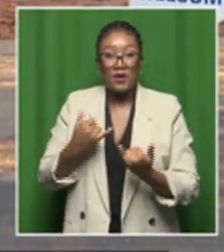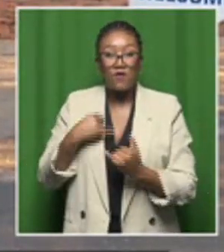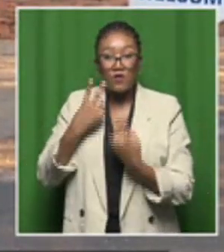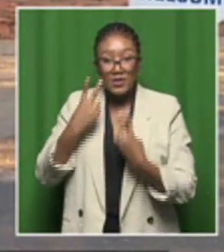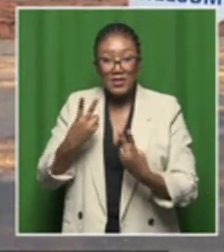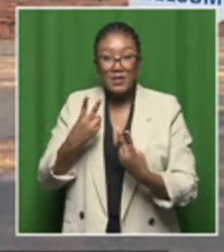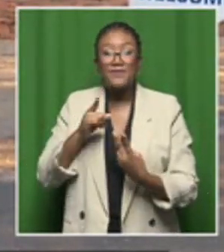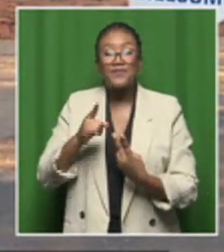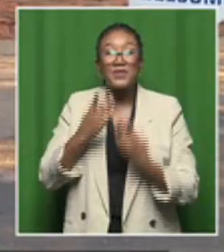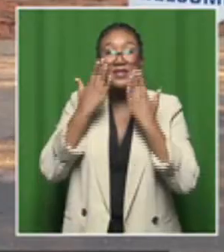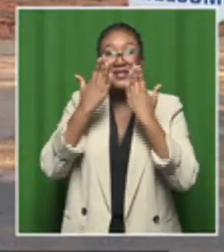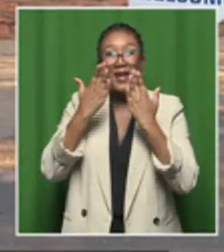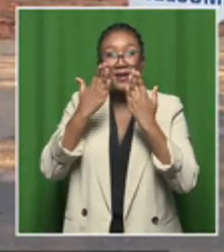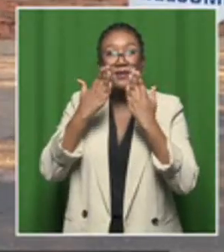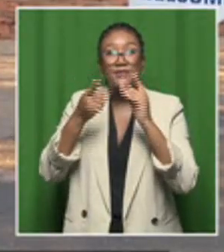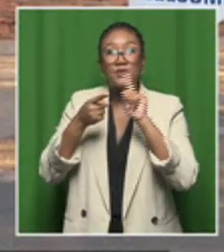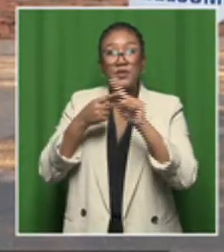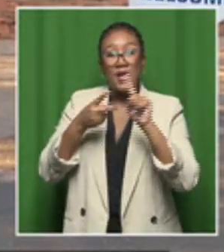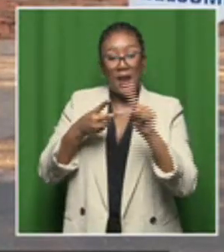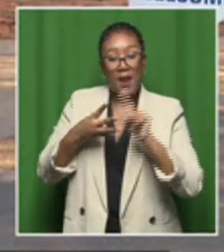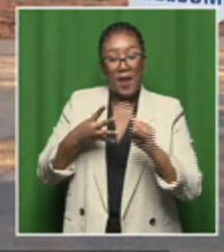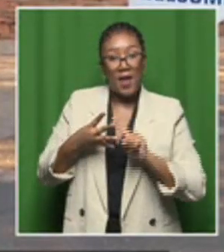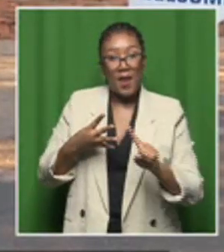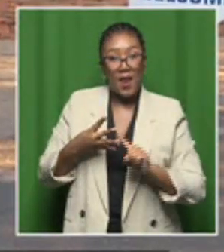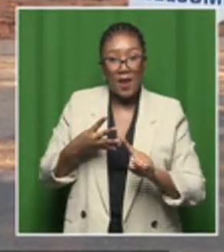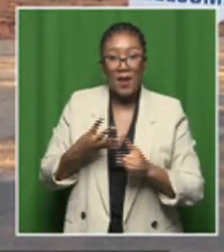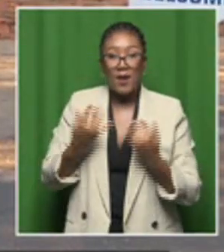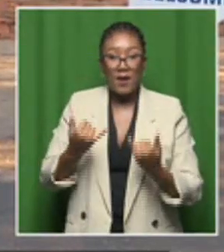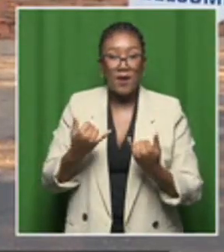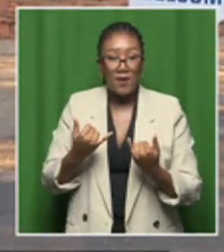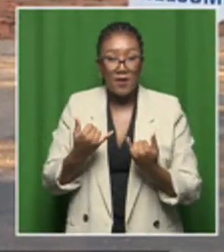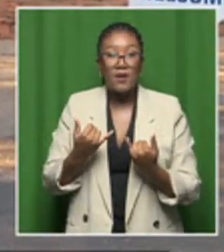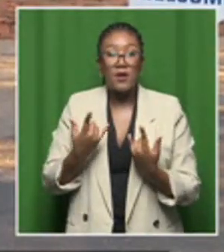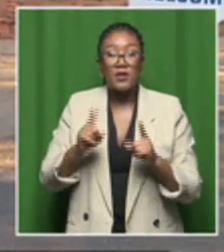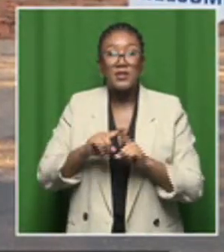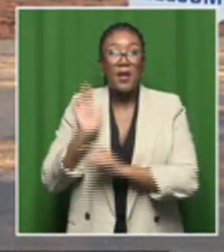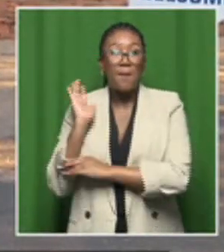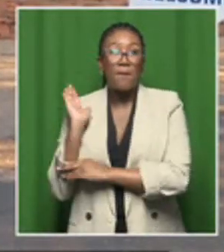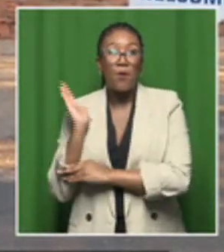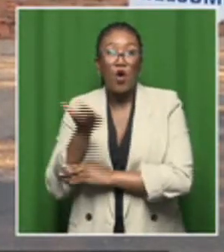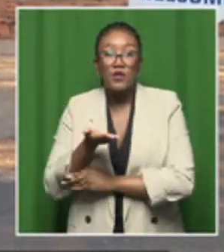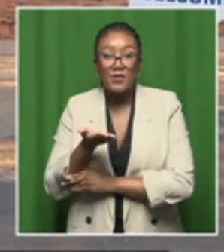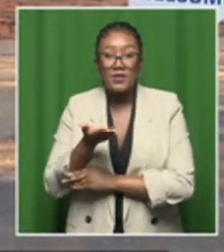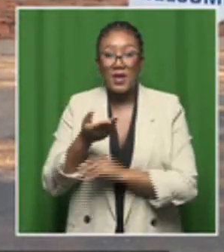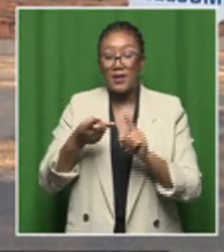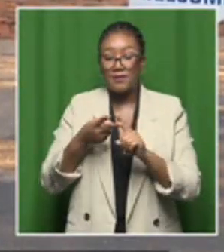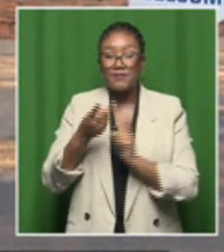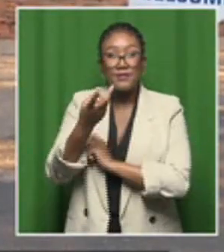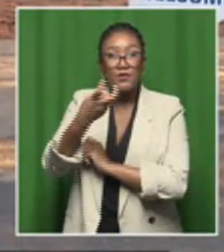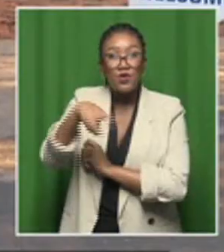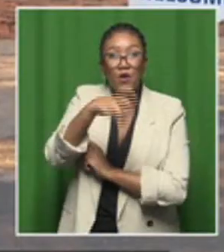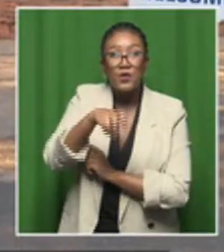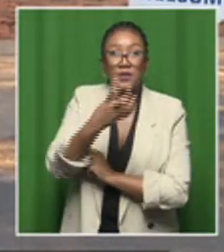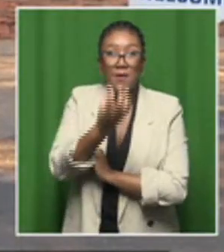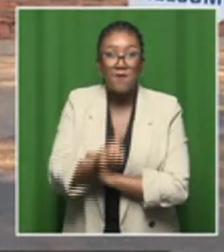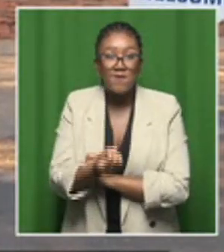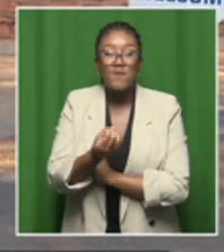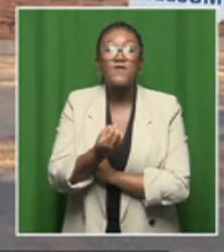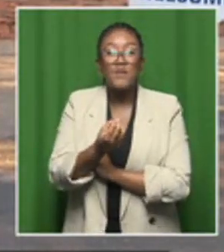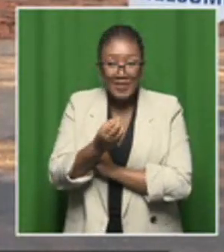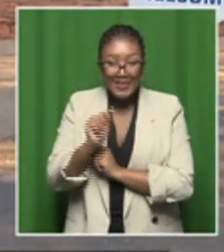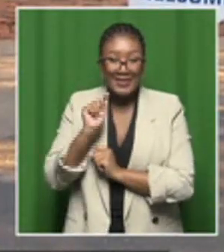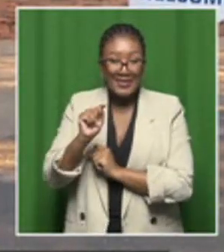do have. And I think the one that we'll be going and having a look at is that in the hospitality industry and tourism. Now, this is something that is